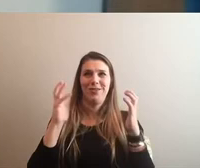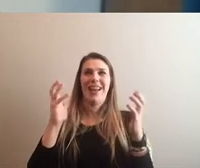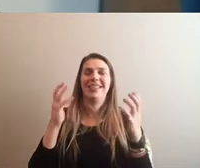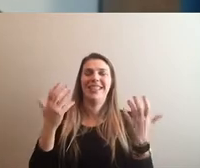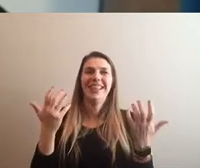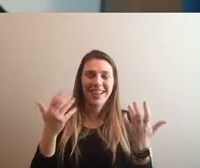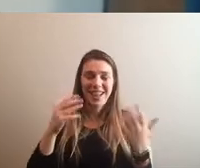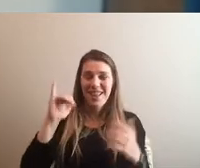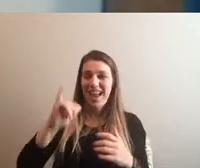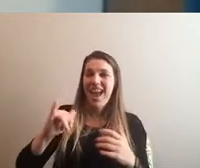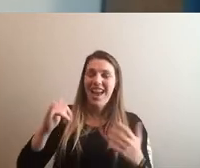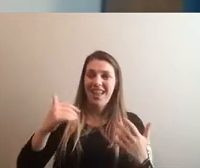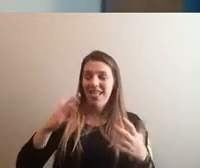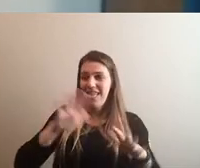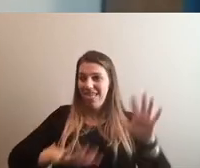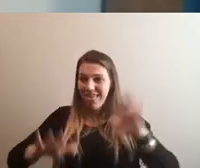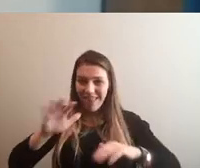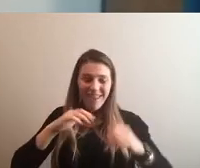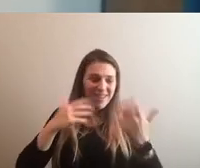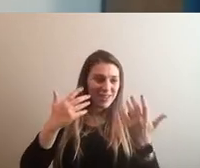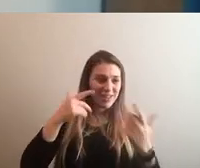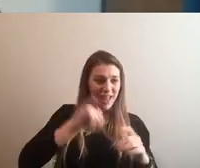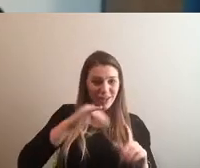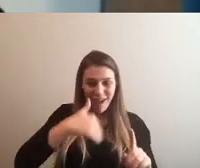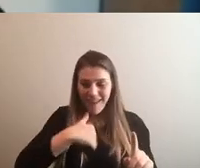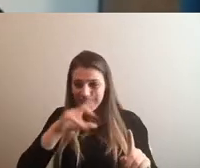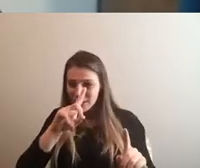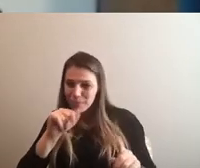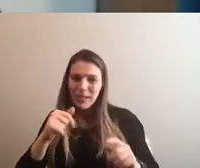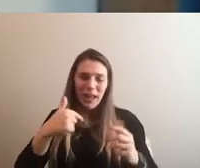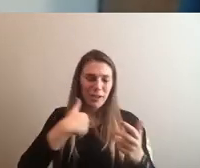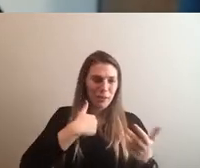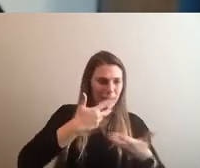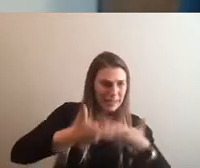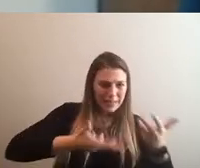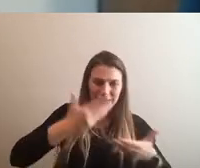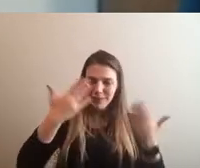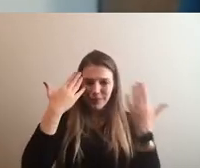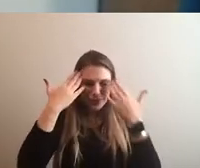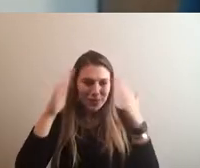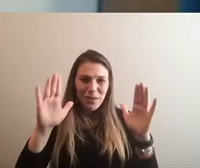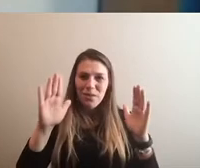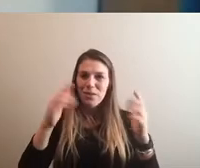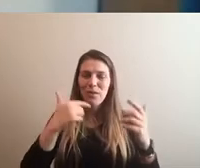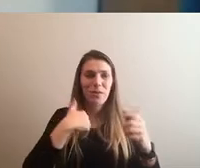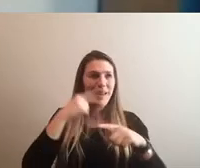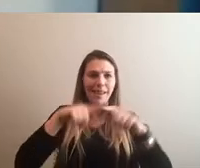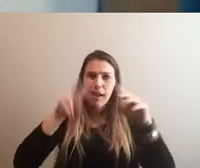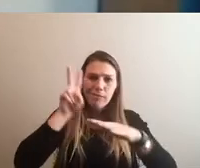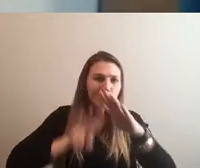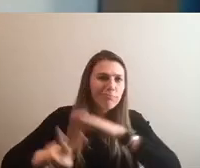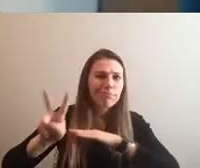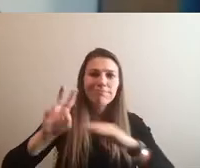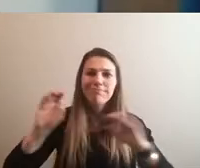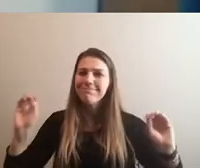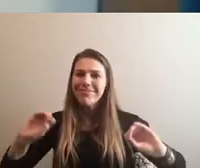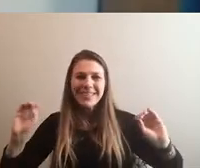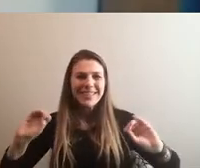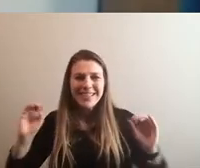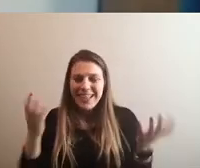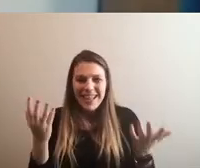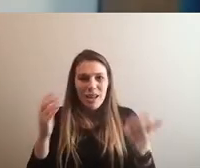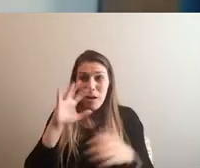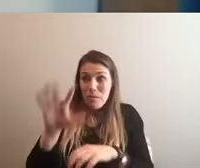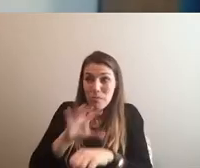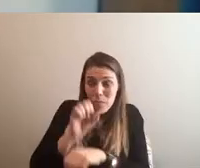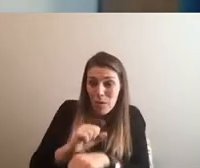a child with an intellectual disability. We never know exactly how, we can't predict how these appointments are going